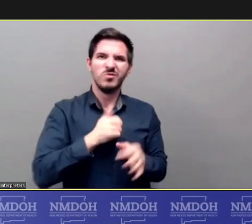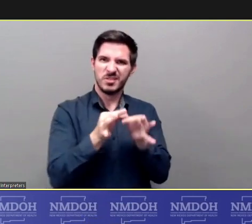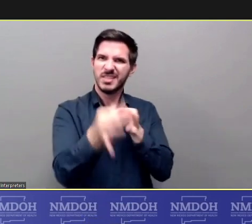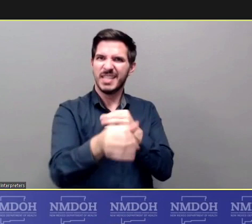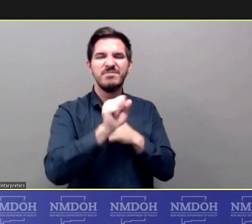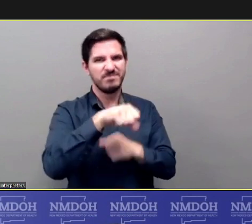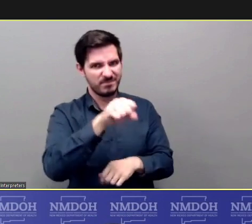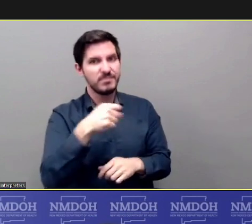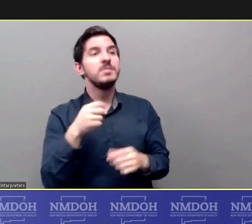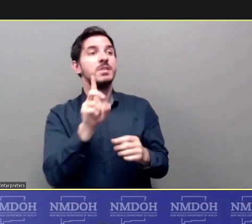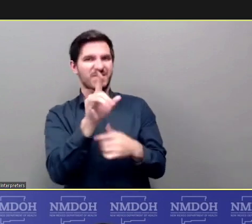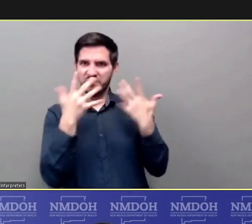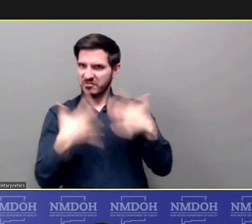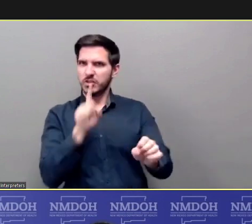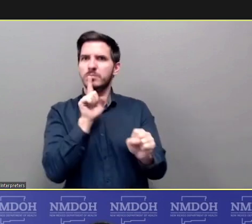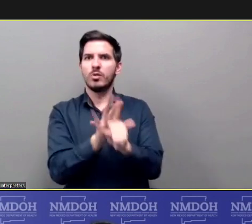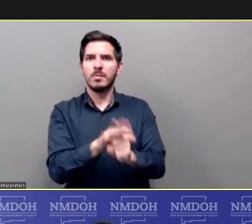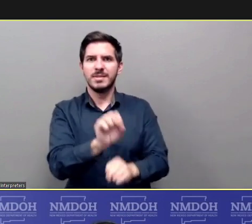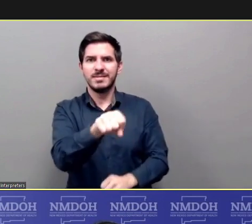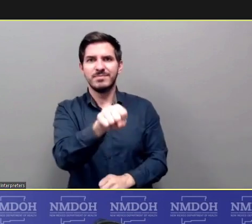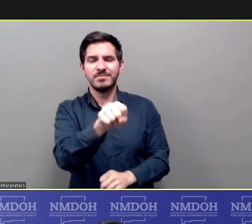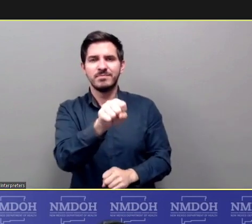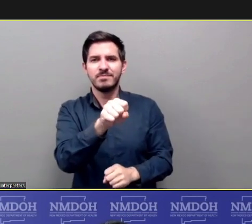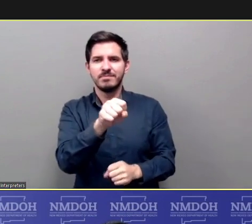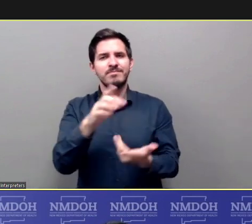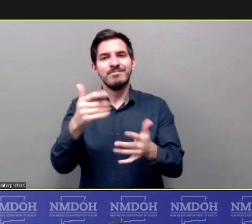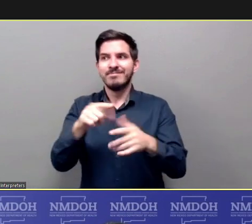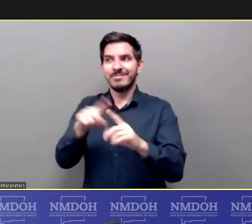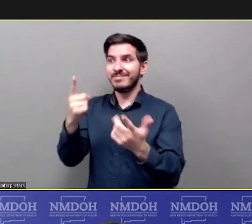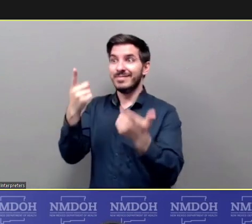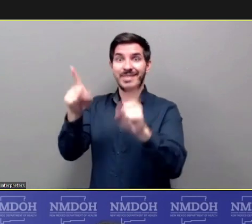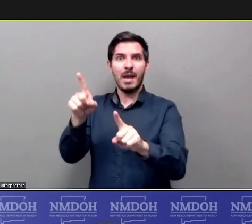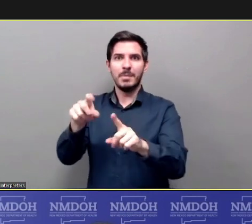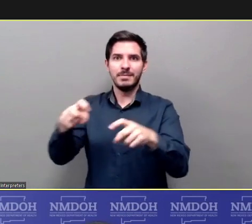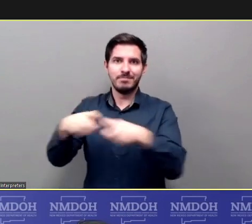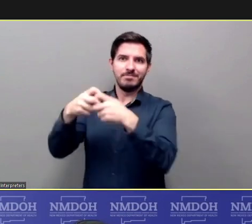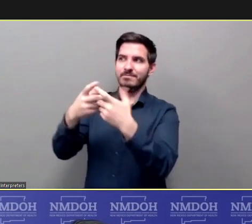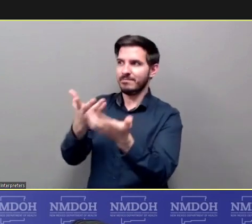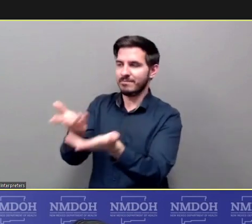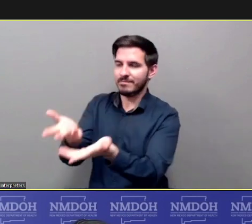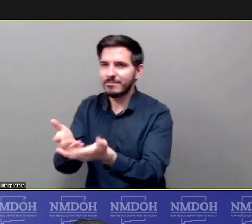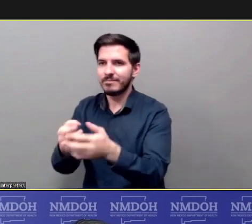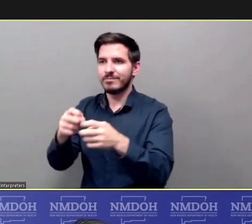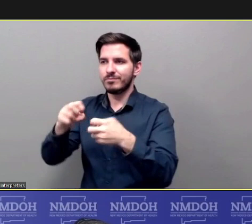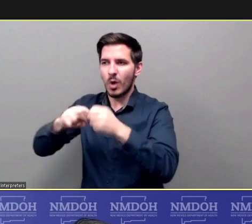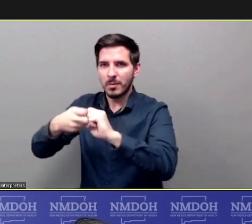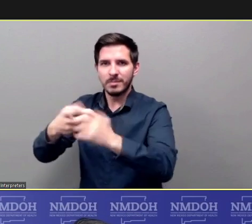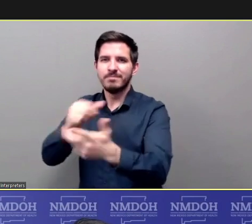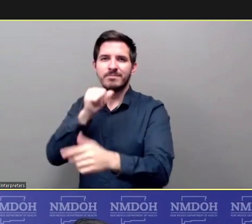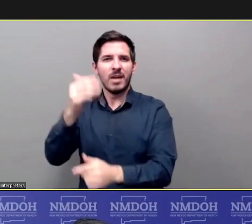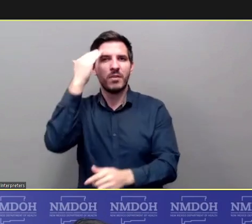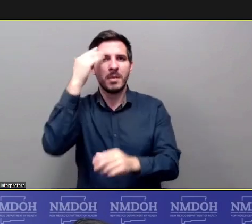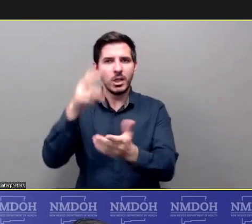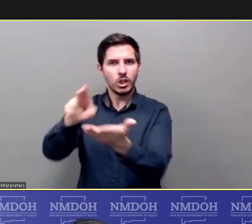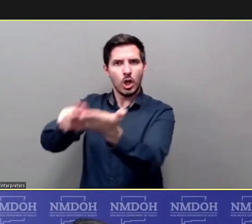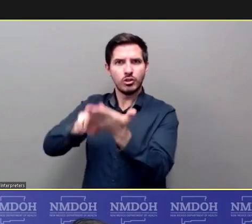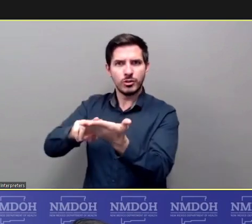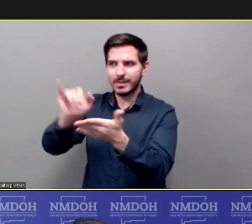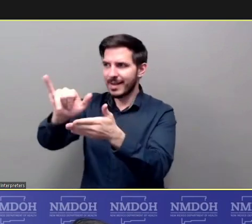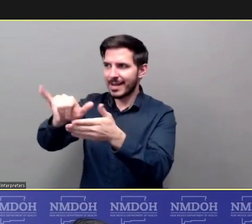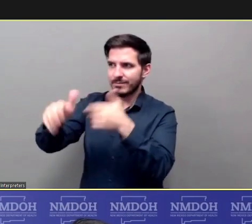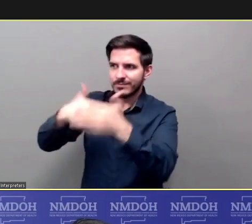promise that, and we just weren't familiar with I wasn't familiar with the contract arrangements when I did promise